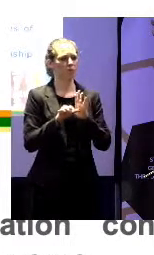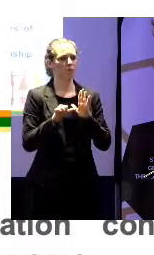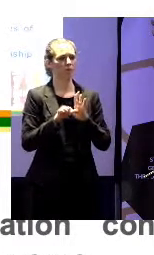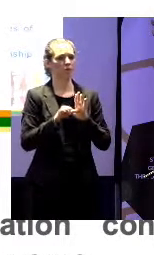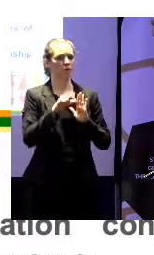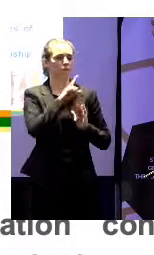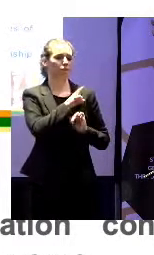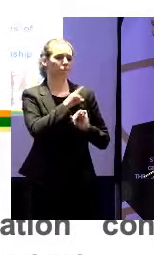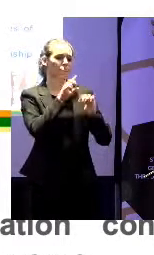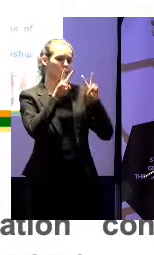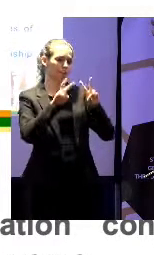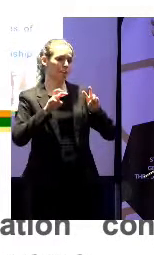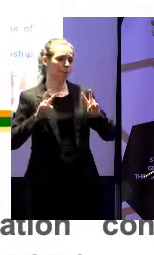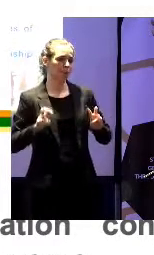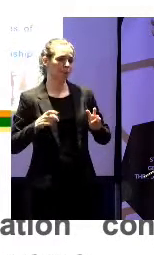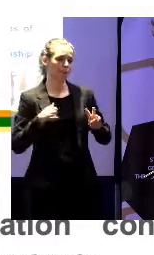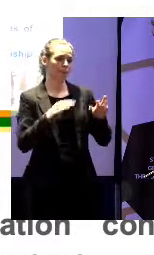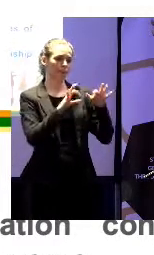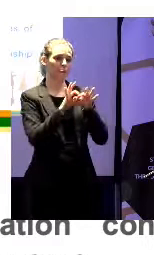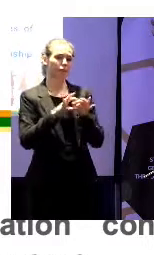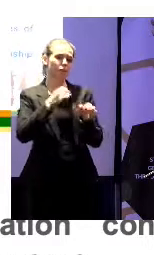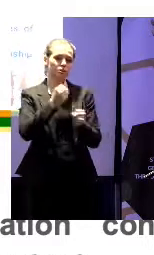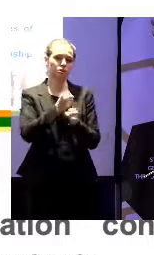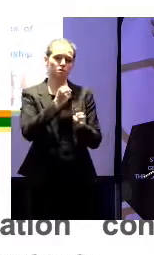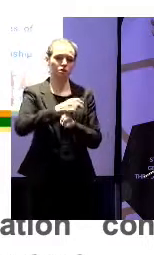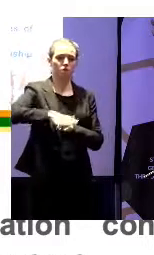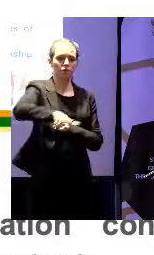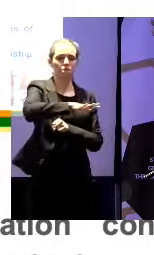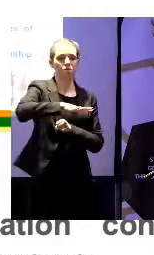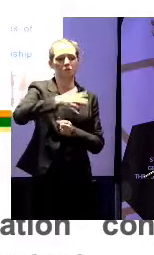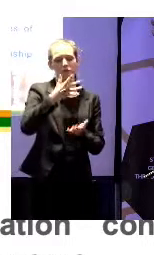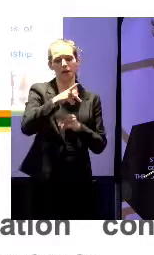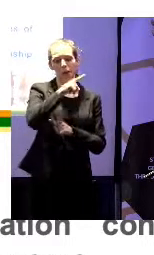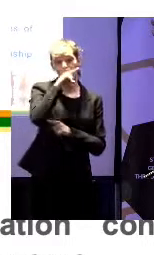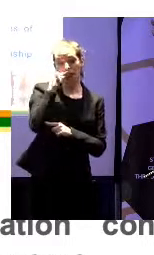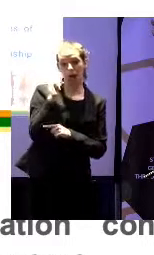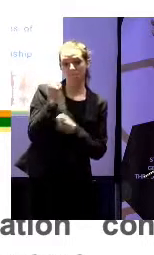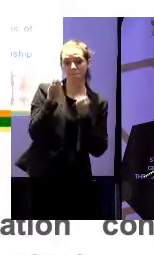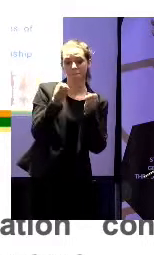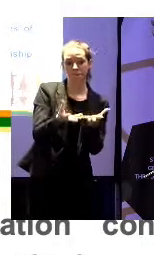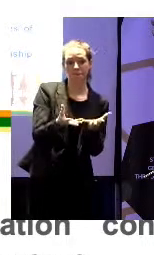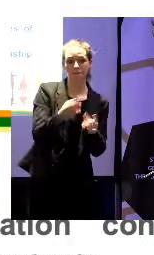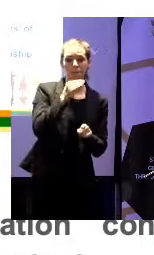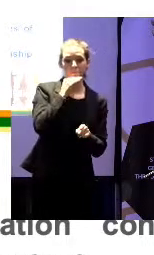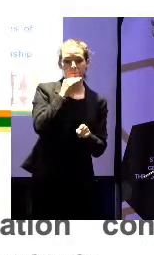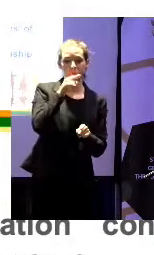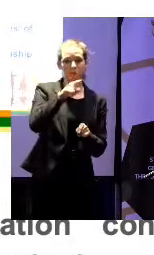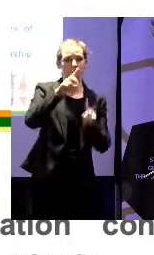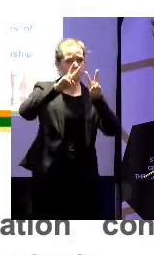because when you name a geographical feature, it's something that needs to be well researched.